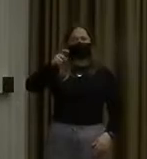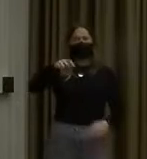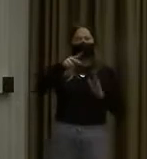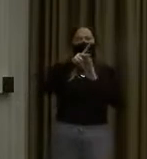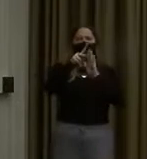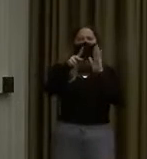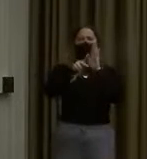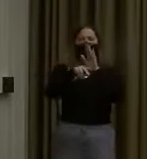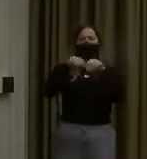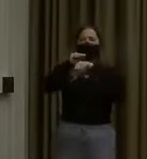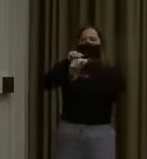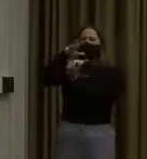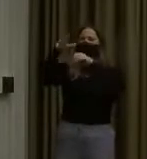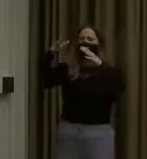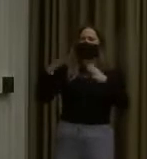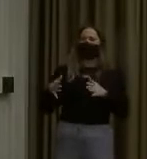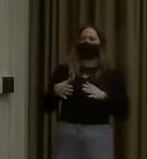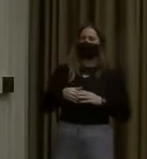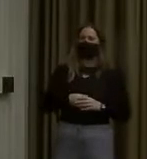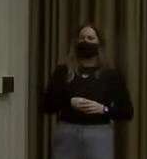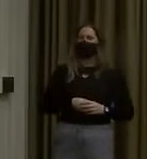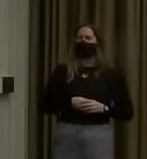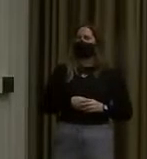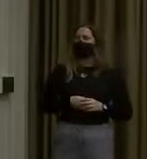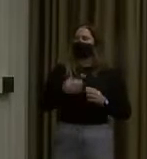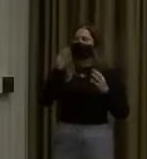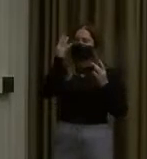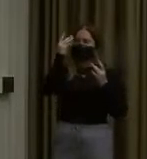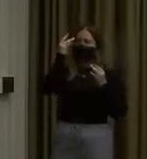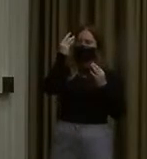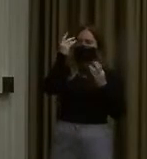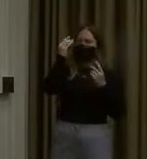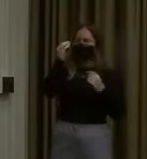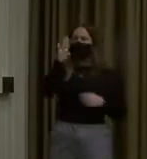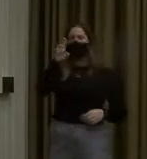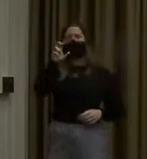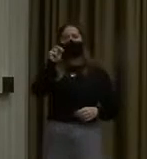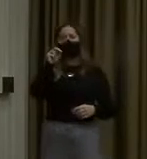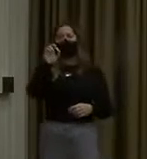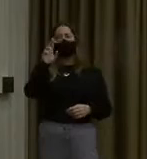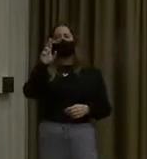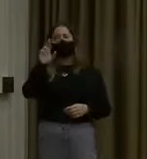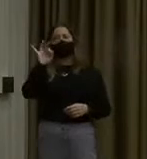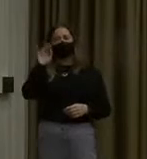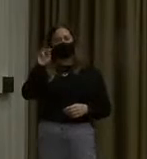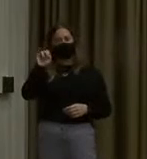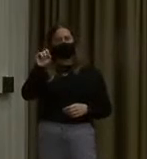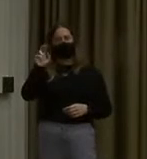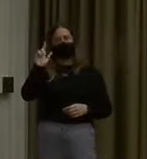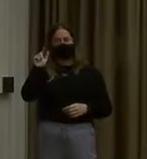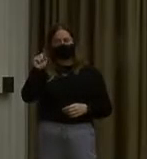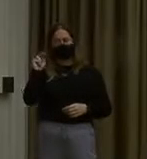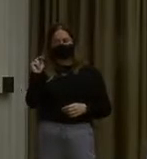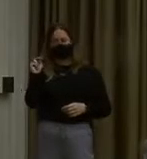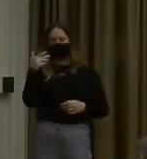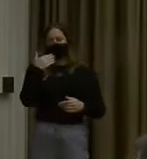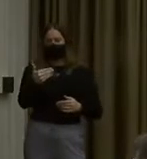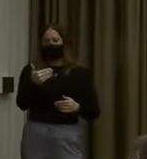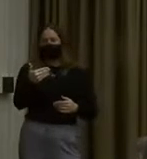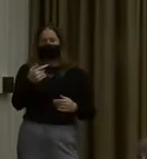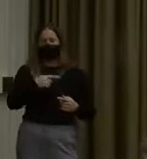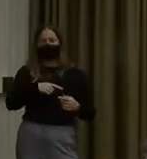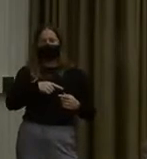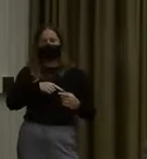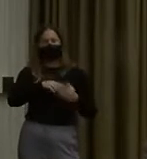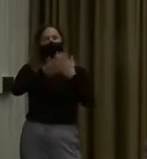policy influencer. So they thought about it and said, you know what? Benjamin Franklin, why not approach him and see if he'll